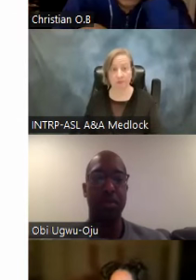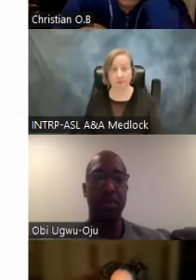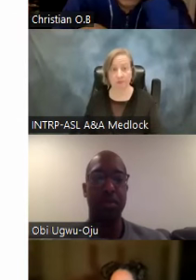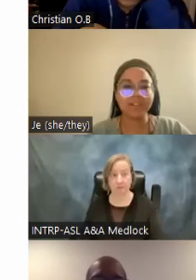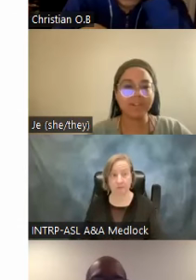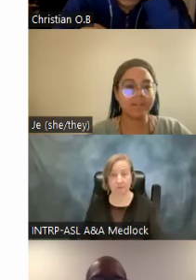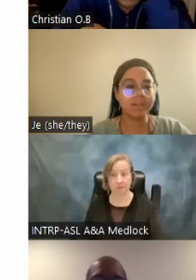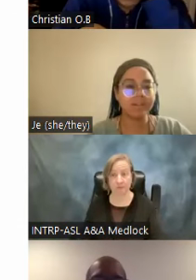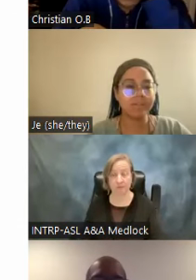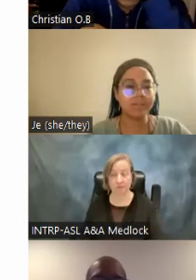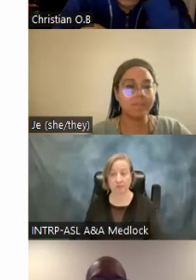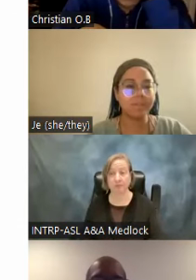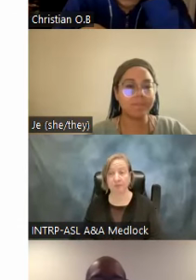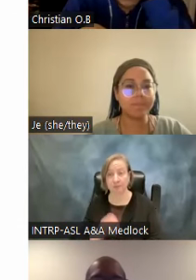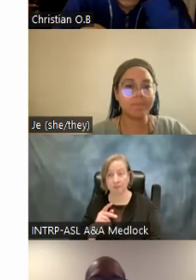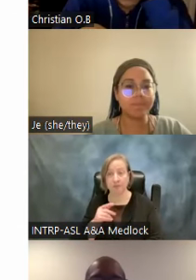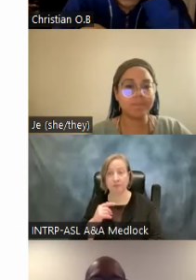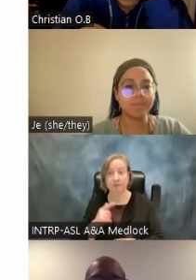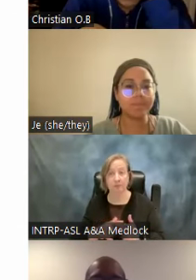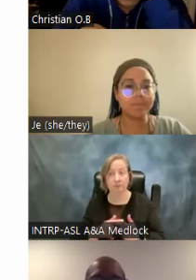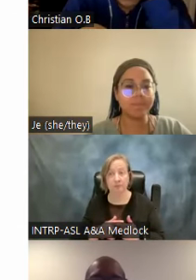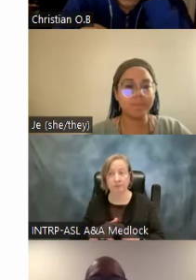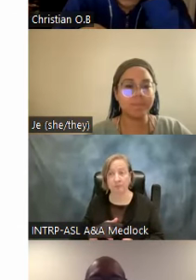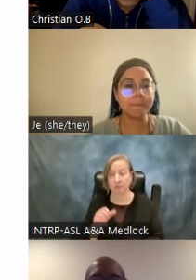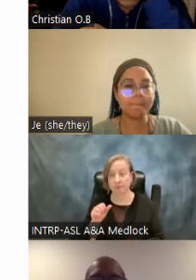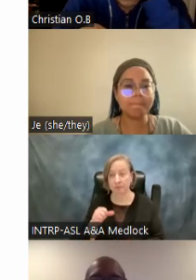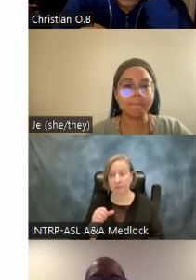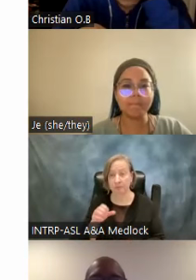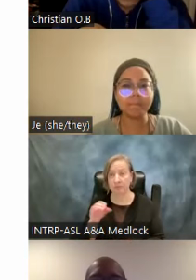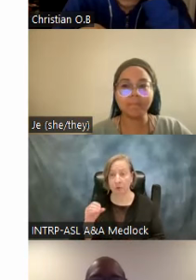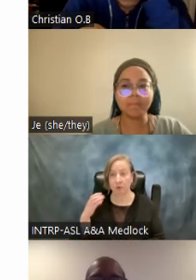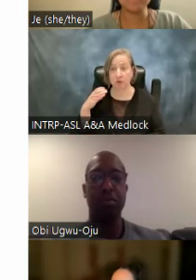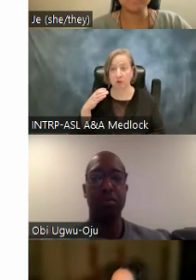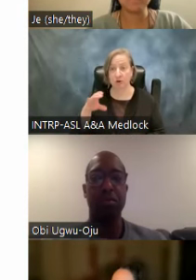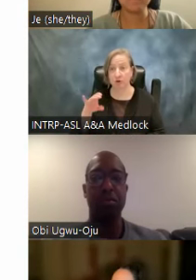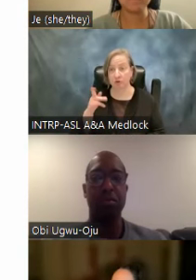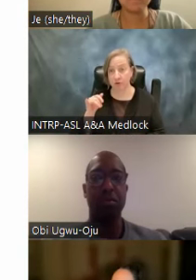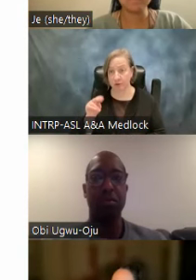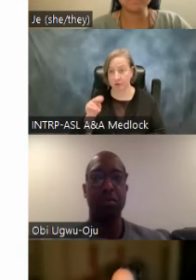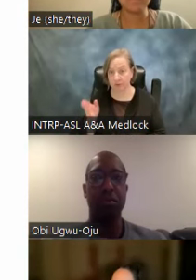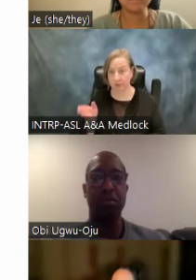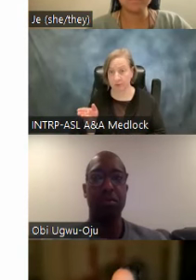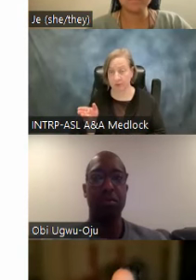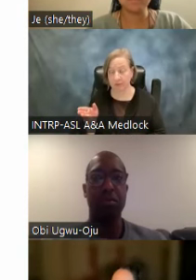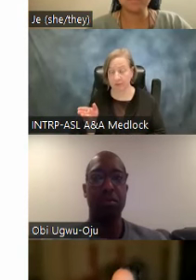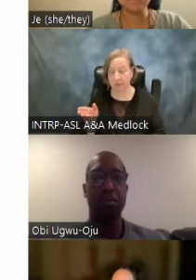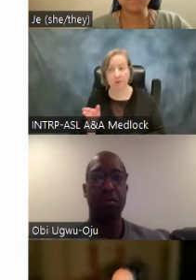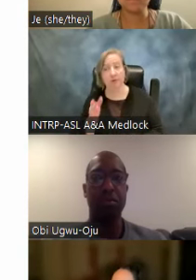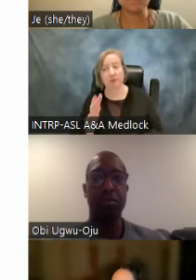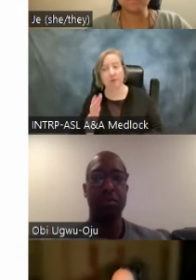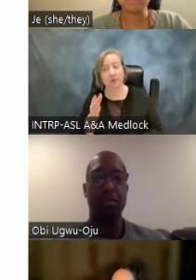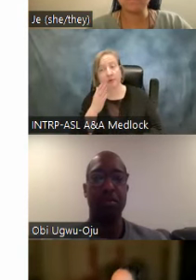Okay, then can we move? Oh, yes, Co-Chair Christian? Hi,